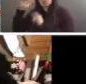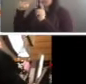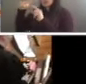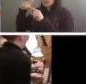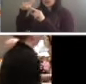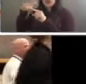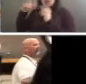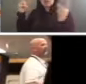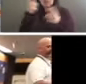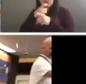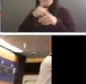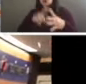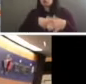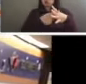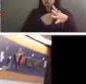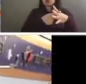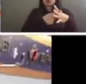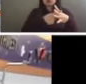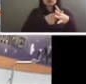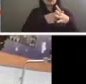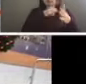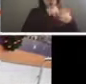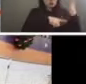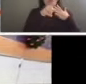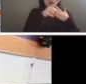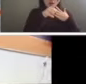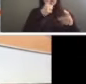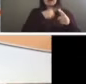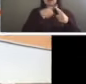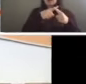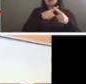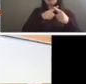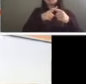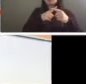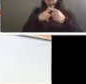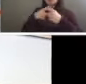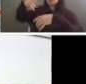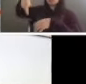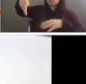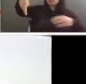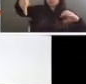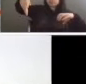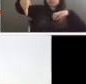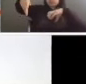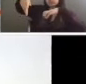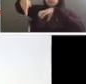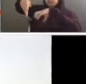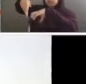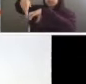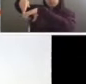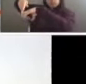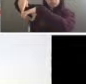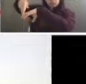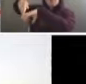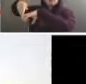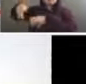out at the ticket counter load belt, goes through a secure door. It's like a freeway with a bunch of on-ramps. The ticket